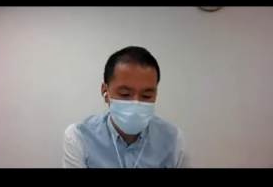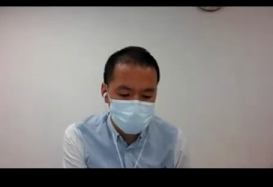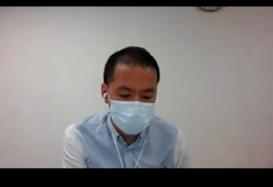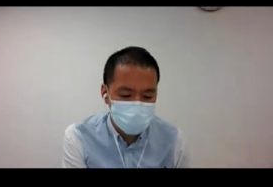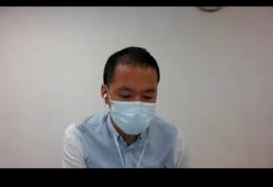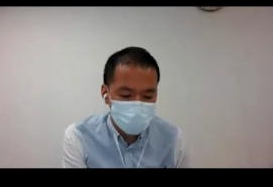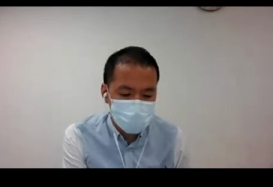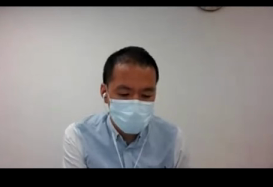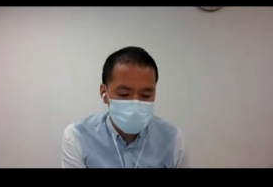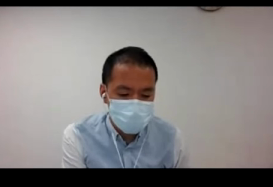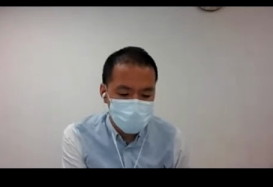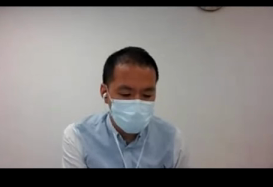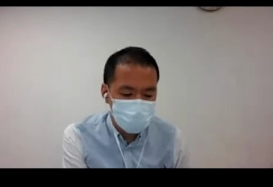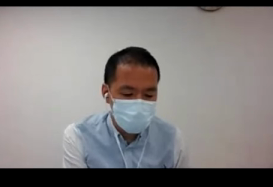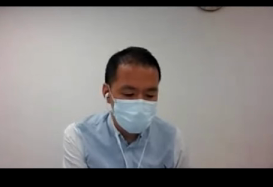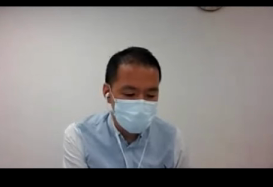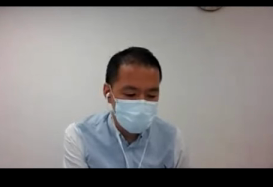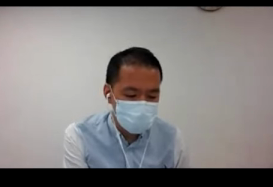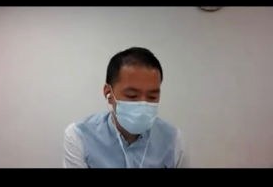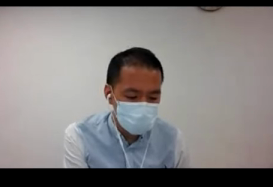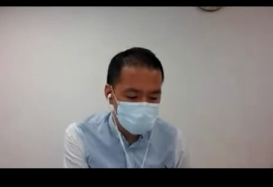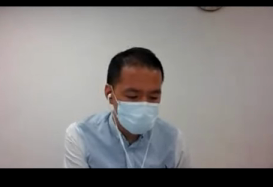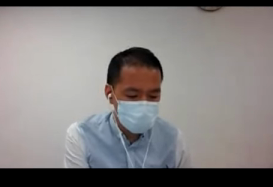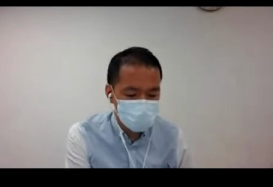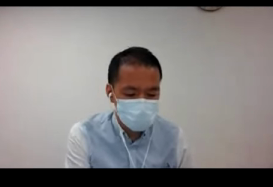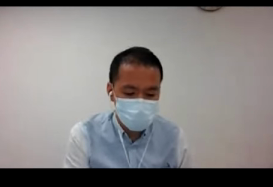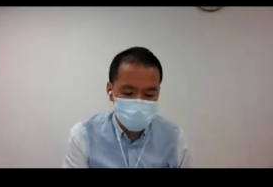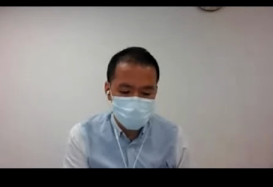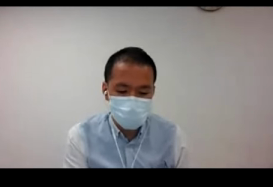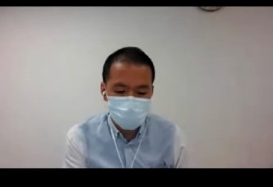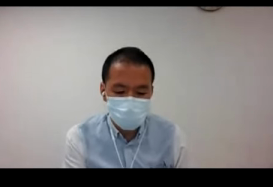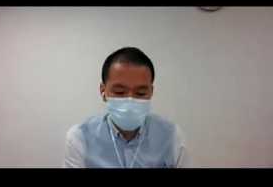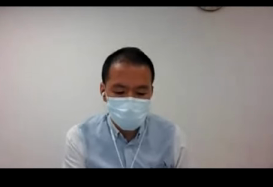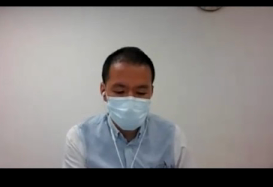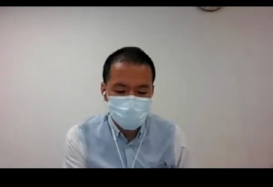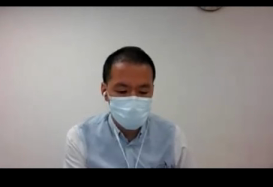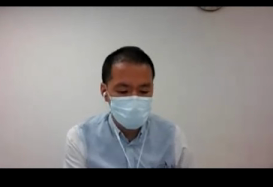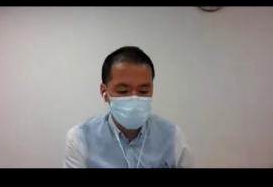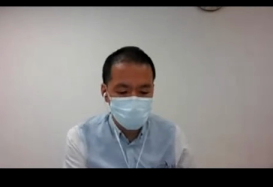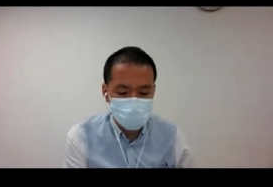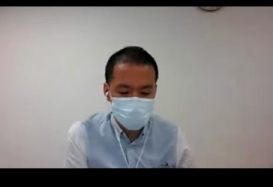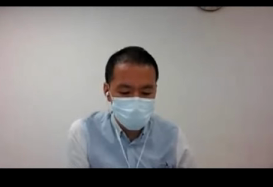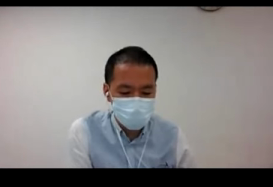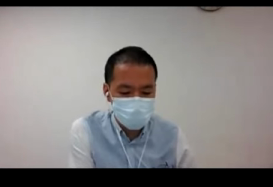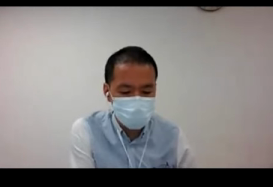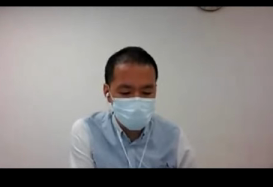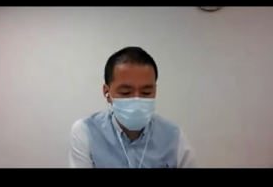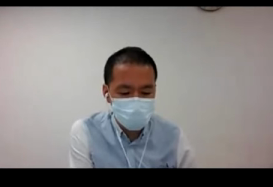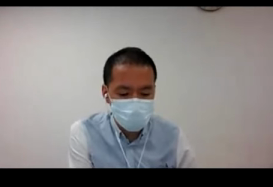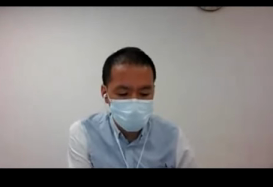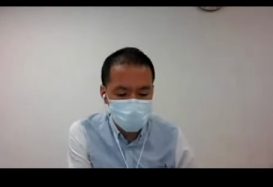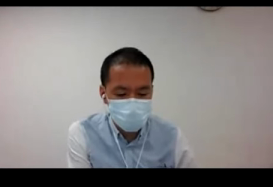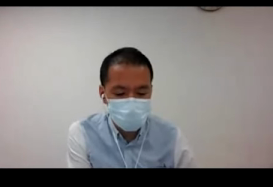University of Cape Town. His research interests includes emergency care system, emergency care in low resource